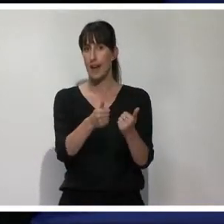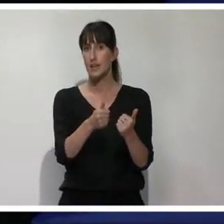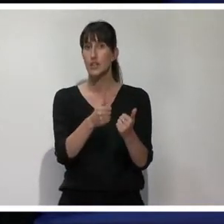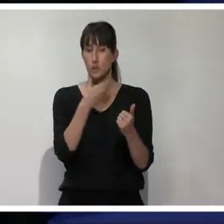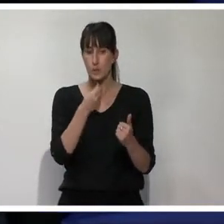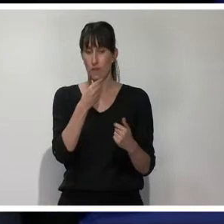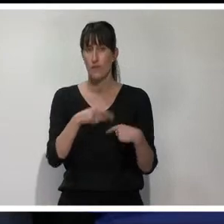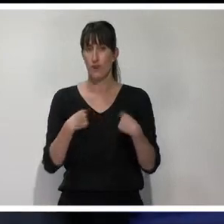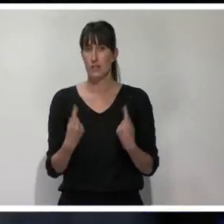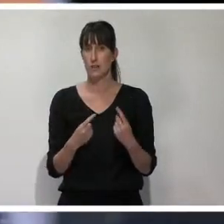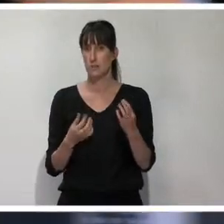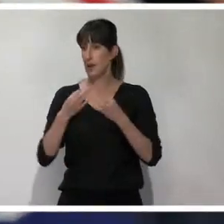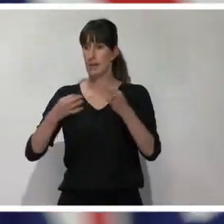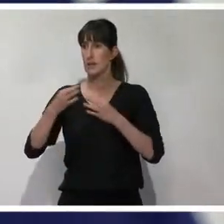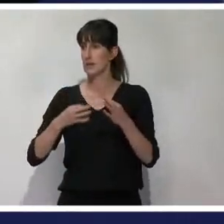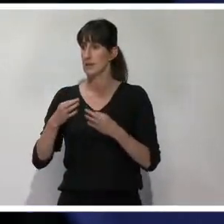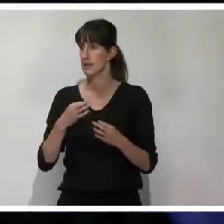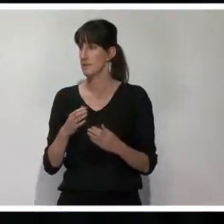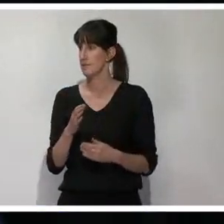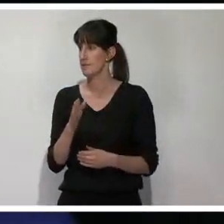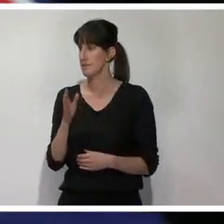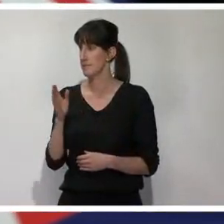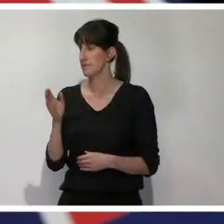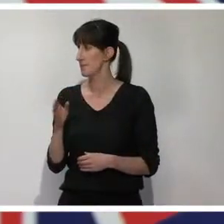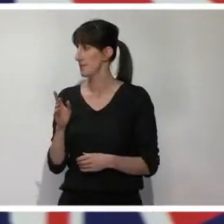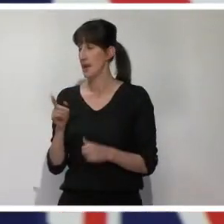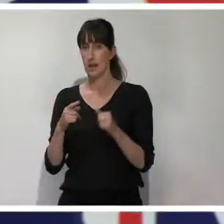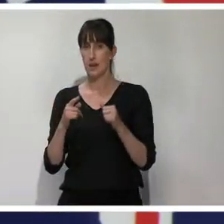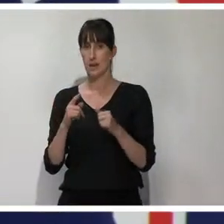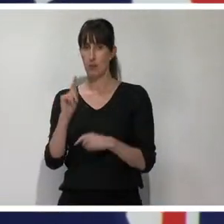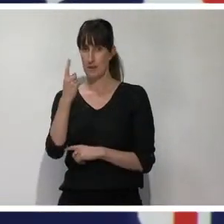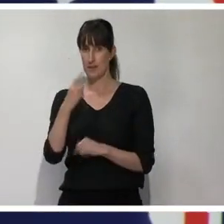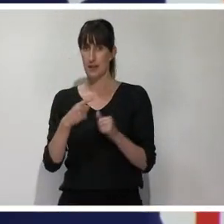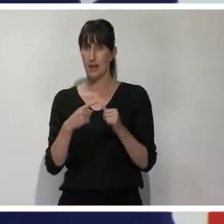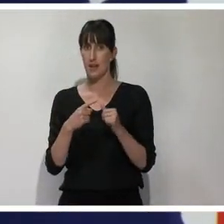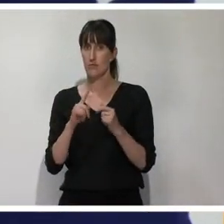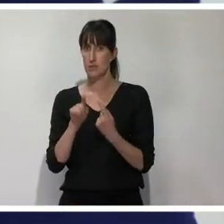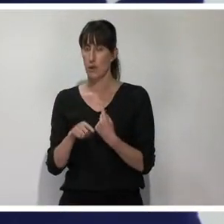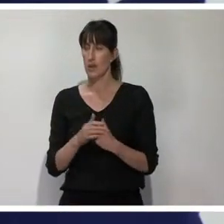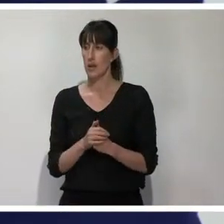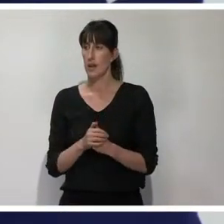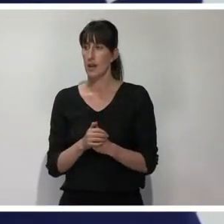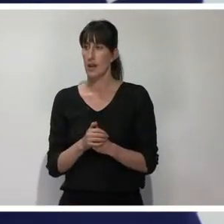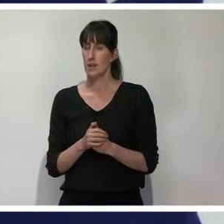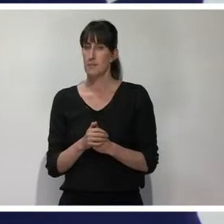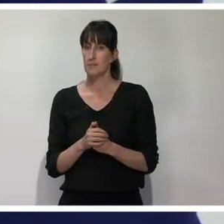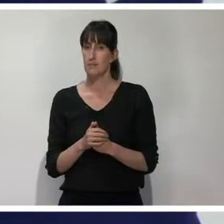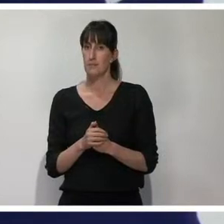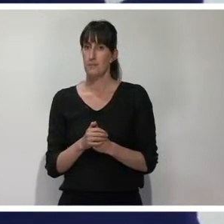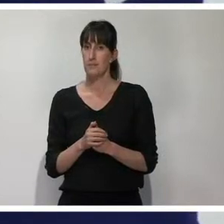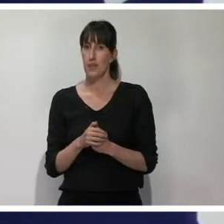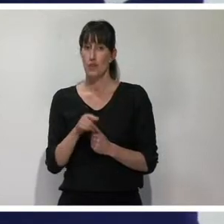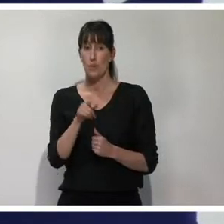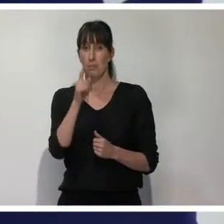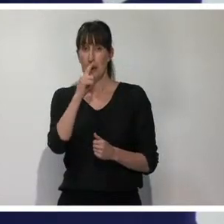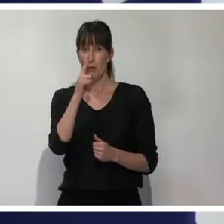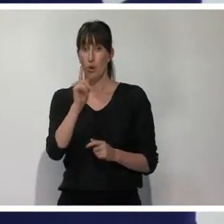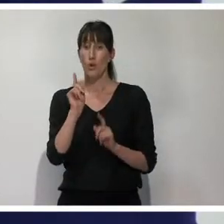Keep in mind, I think it's important to know that Dr. Bloomfield noted at this point that we are considering those that even would have been at those eateries to